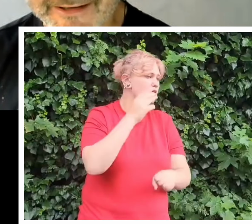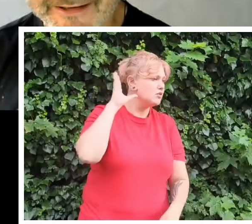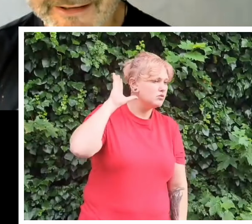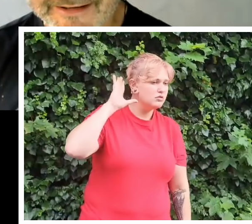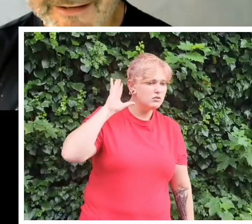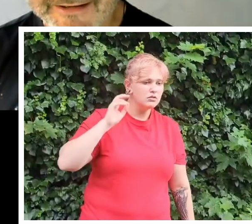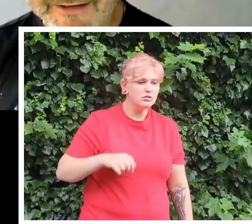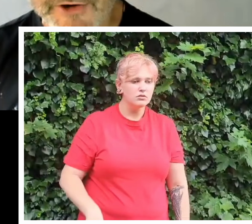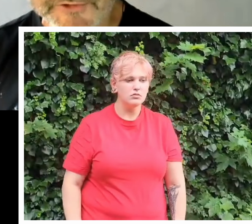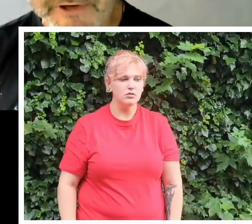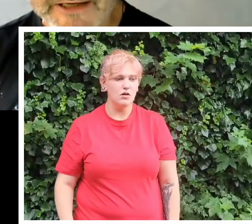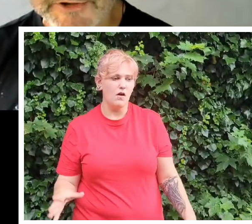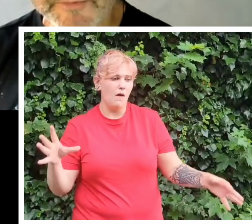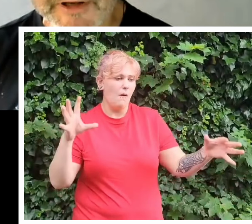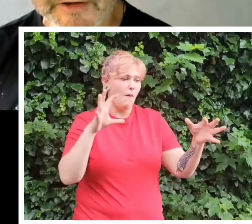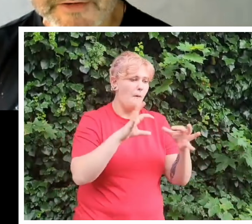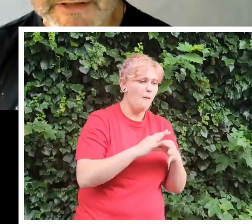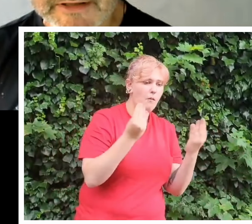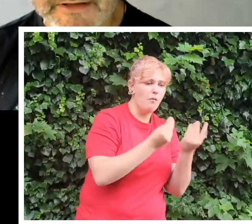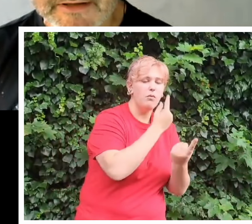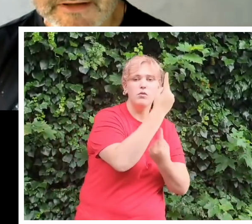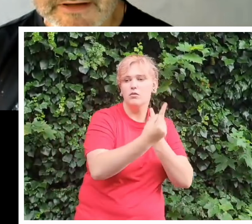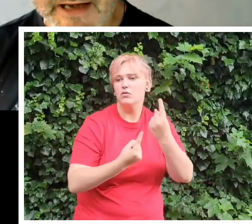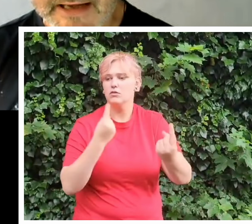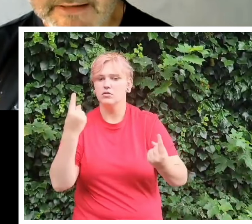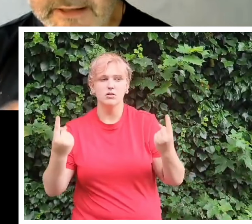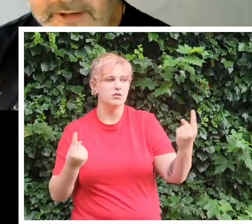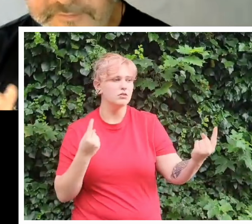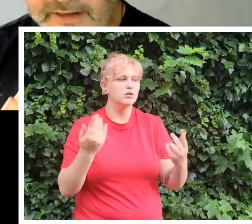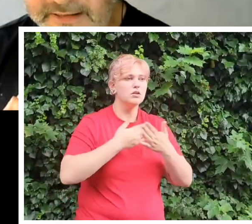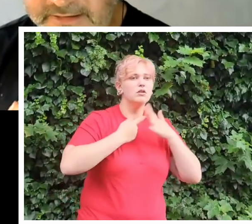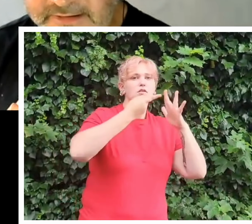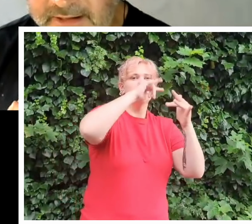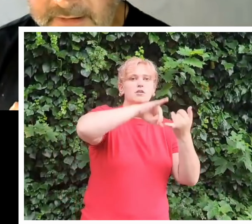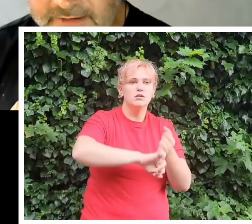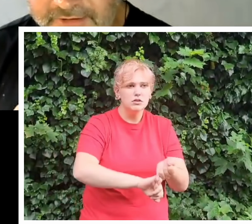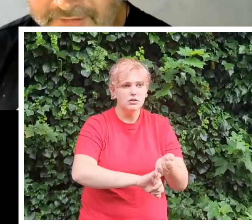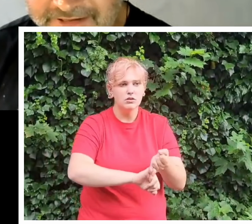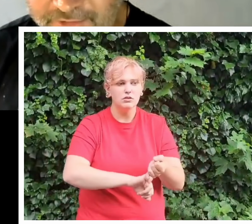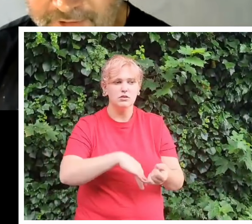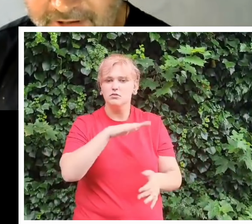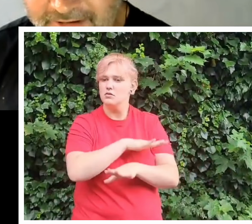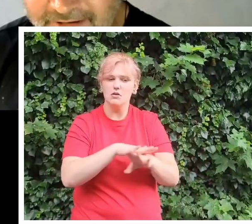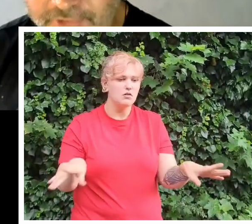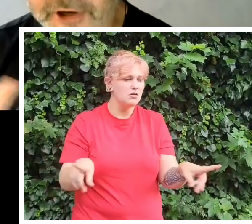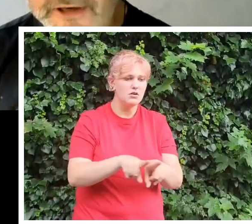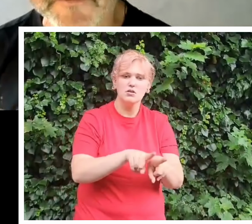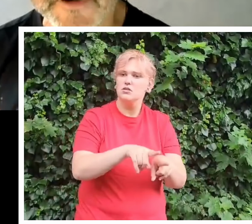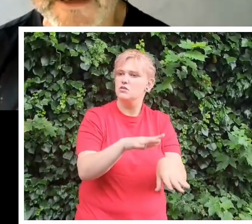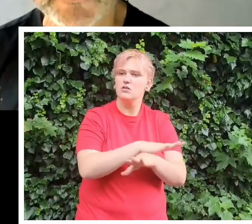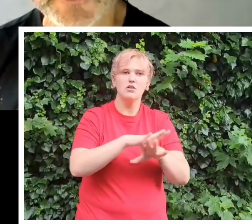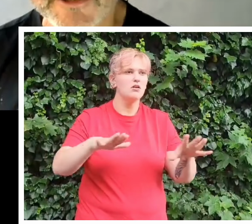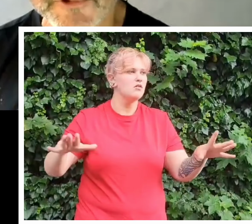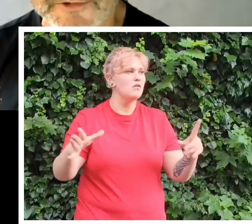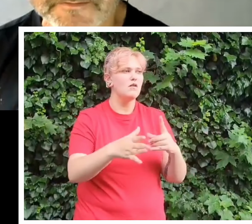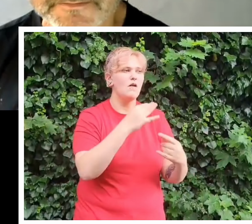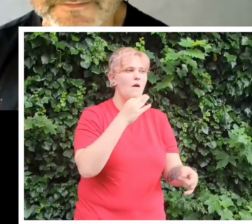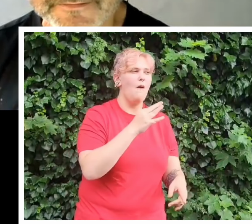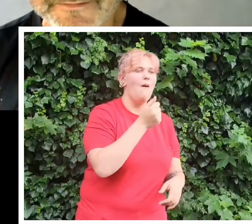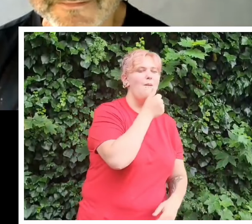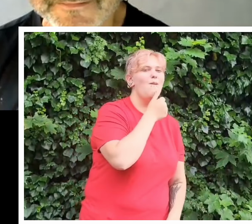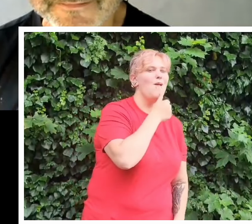heard. Co-creation with others. And Love Is, it's not like you can't have favourite